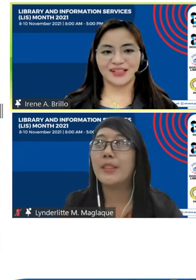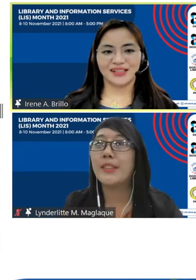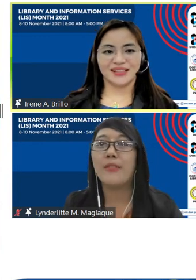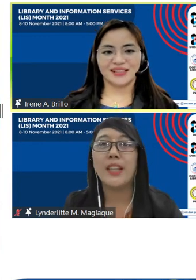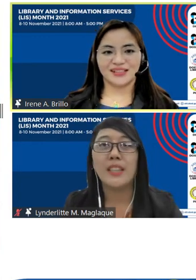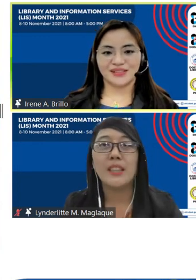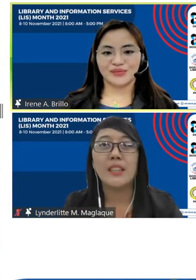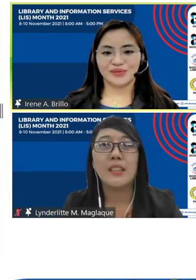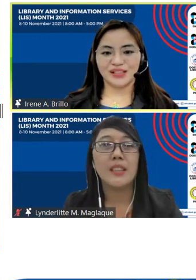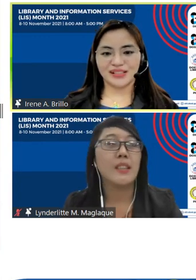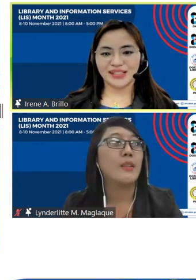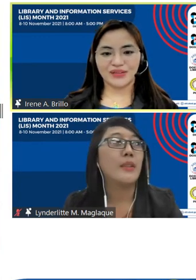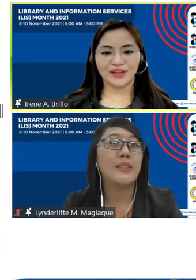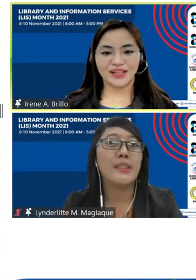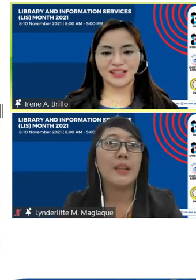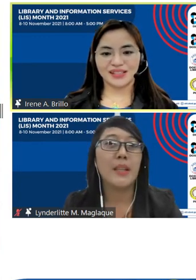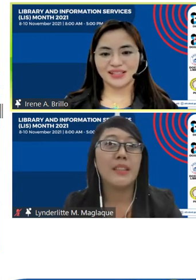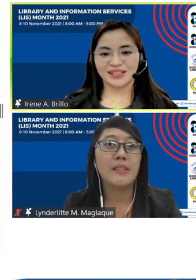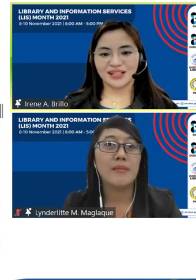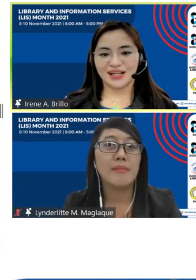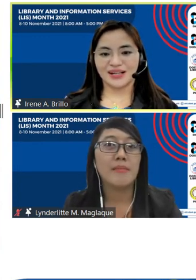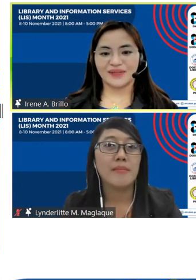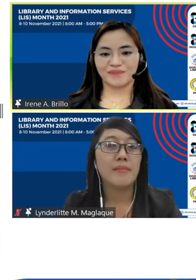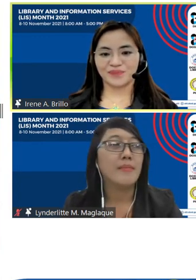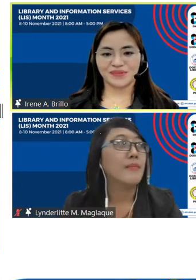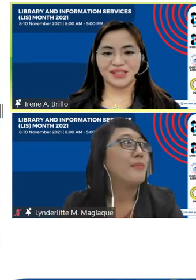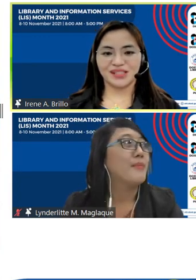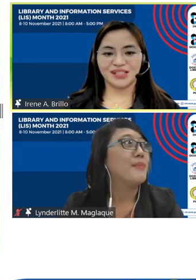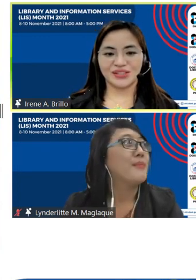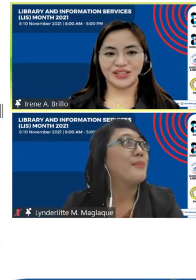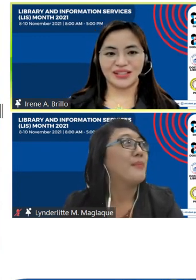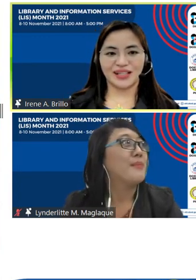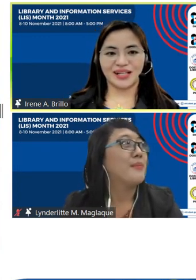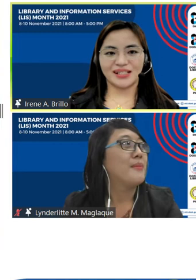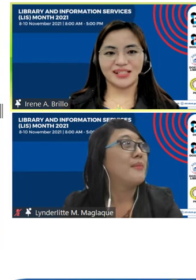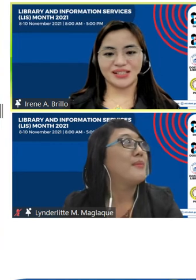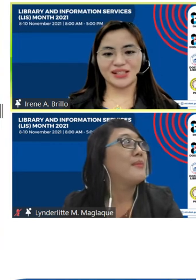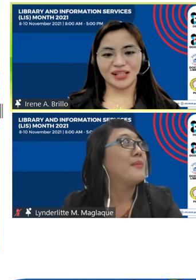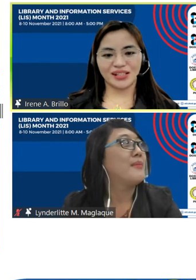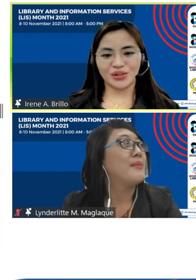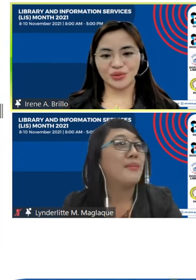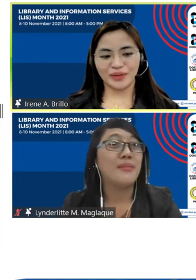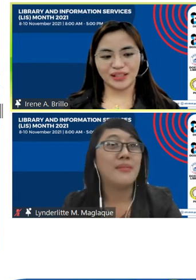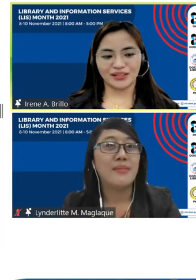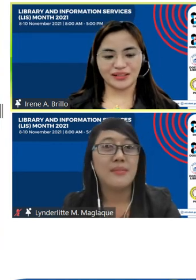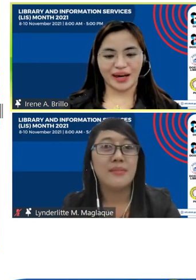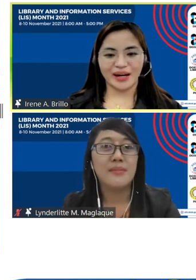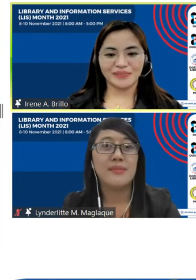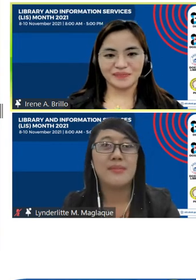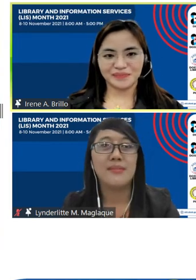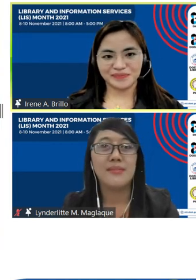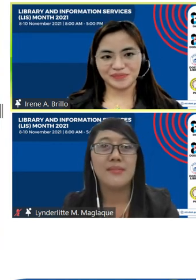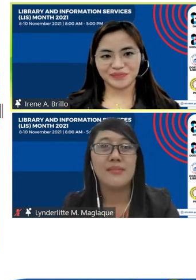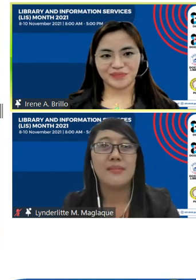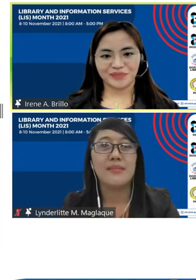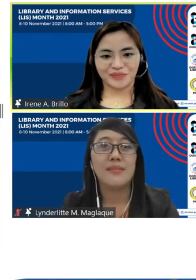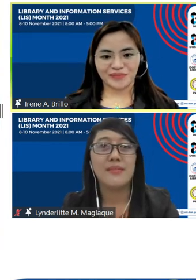Okay. Winner 7 is Jason. Ayan, Jason, can you open your